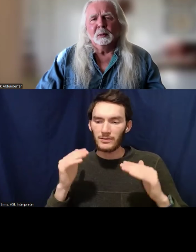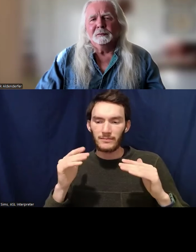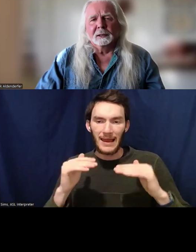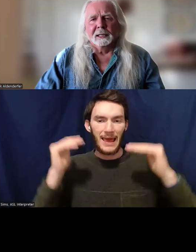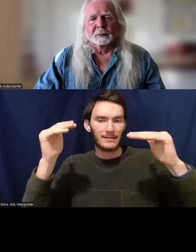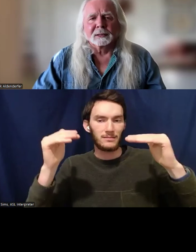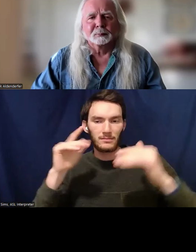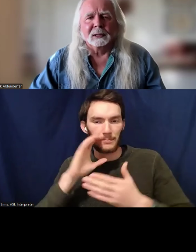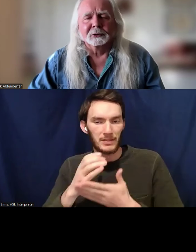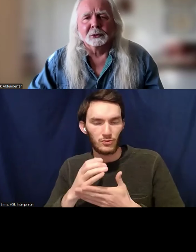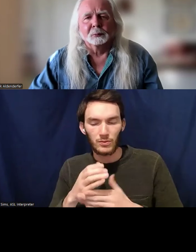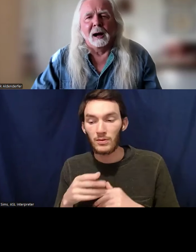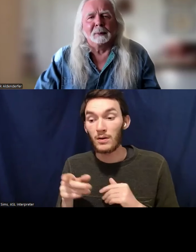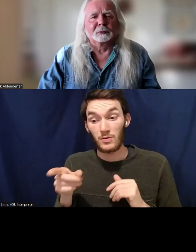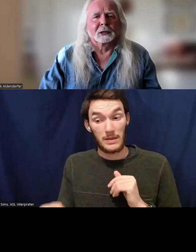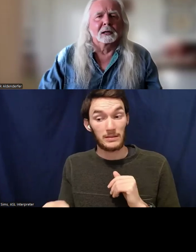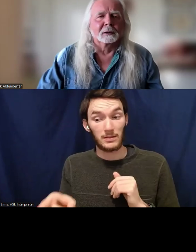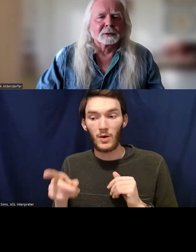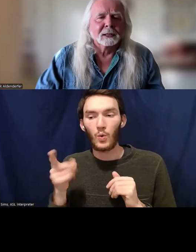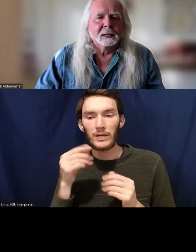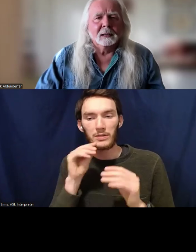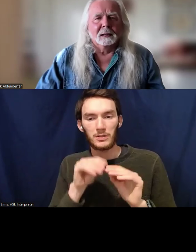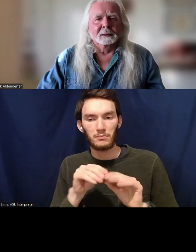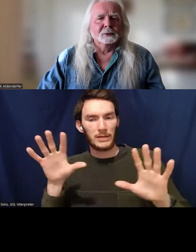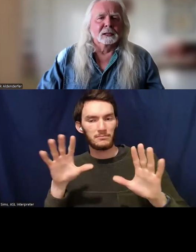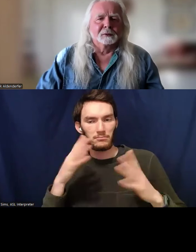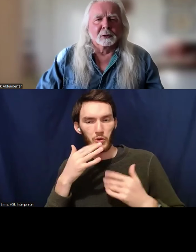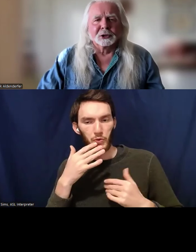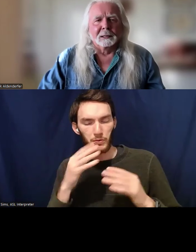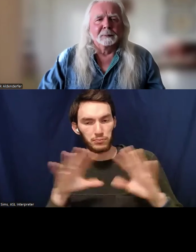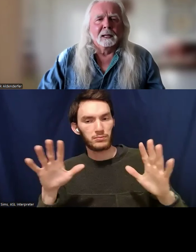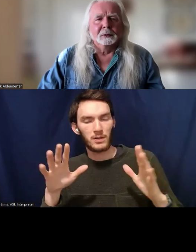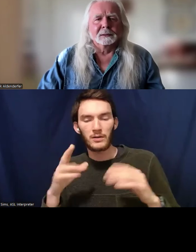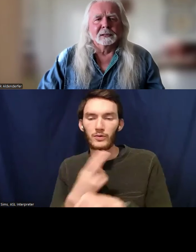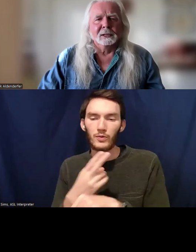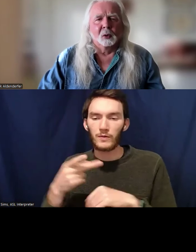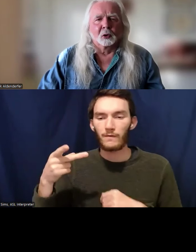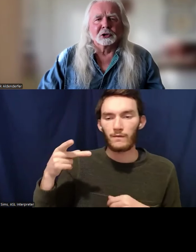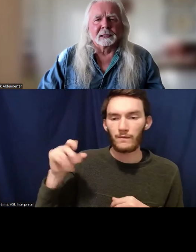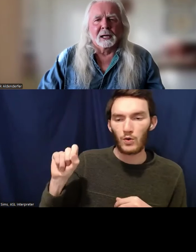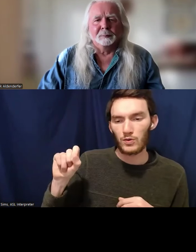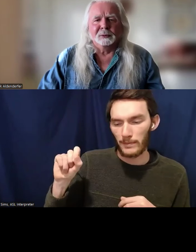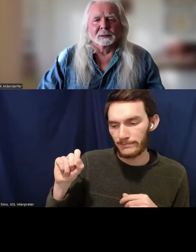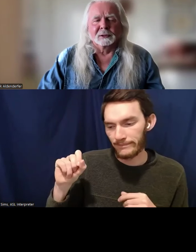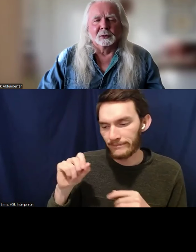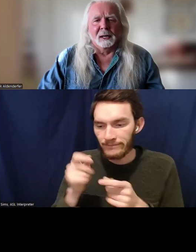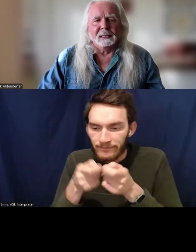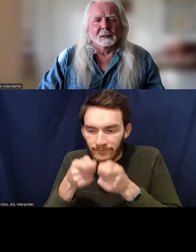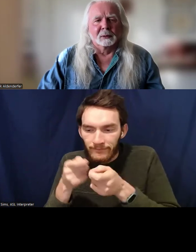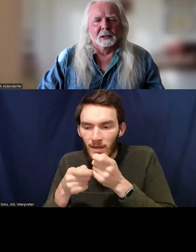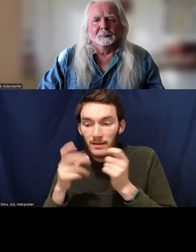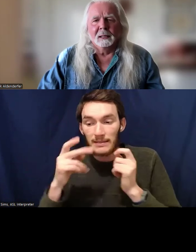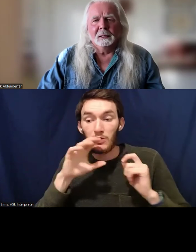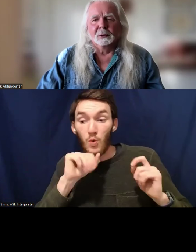All we've done here is simply to pop out the colors using Photoshop. You can see the orange at the top. You can see the white